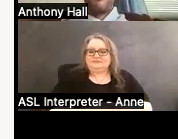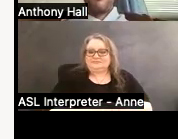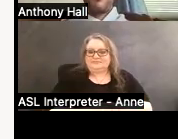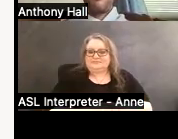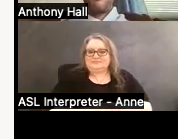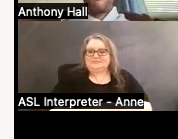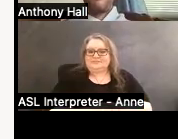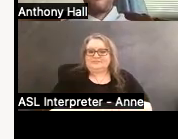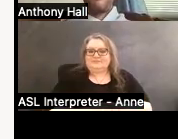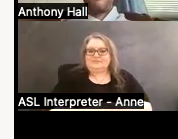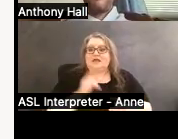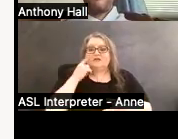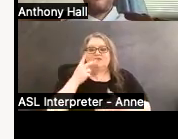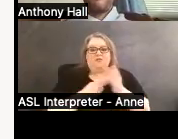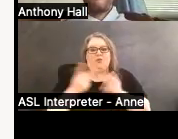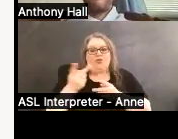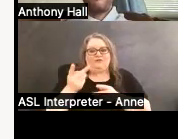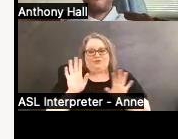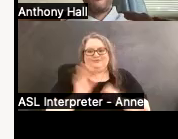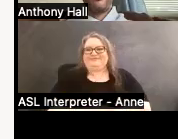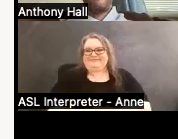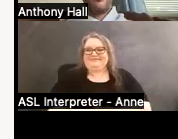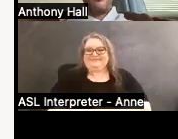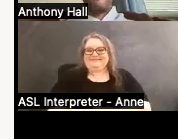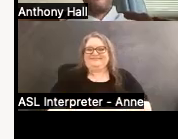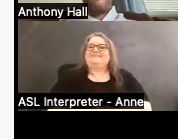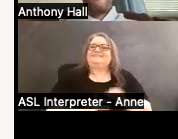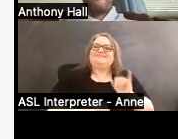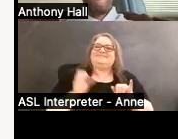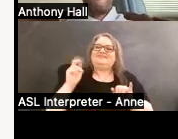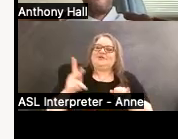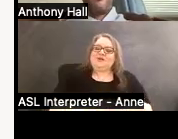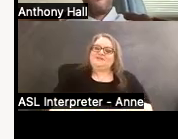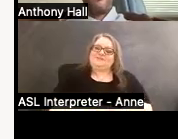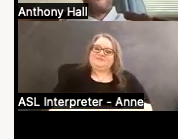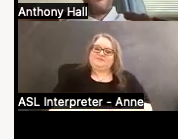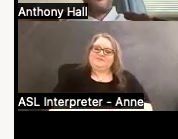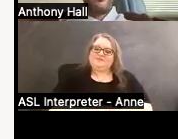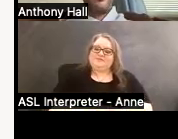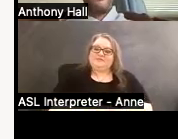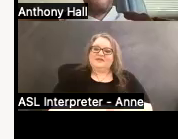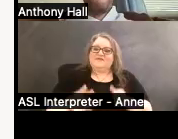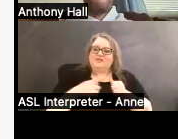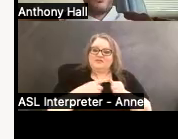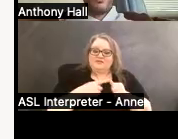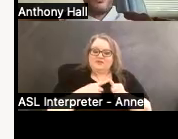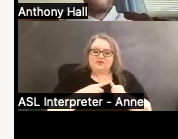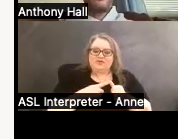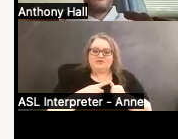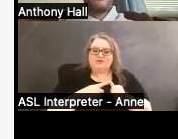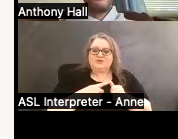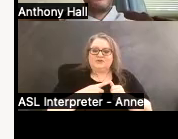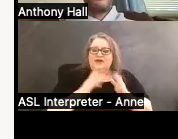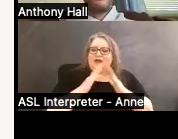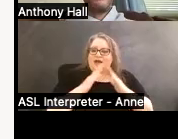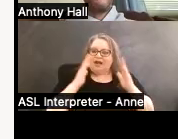That's for the both of you, actually. Okay. So for the first round,